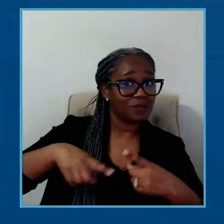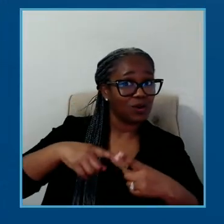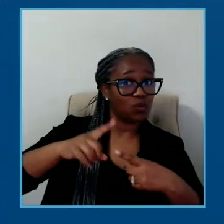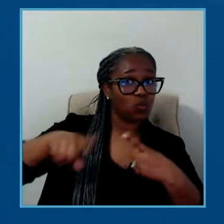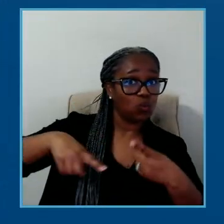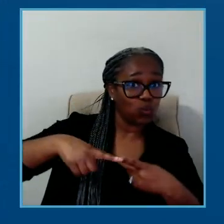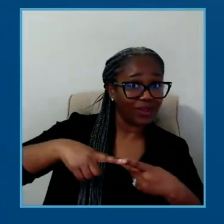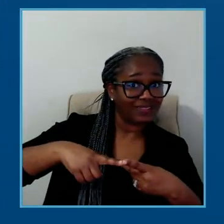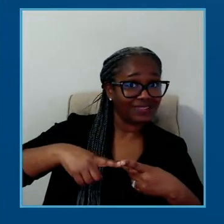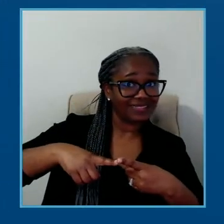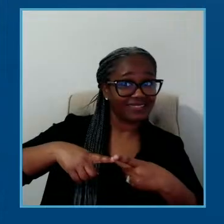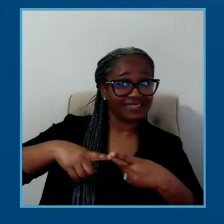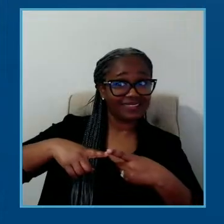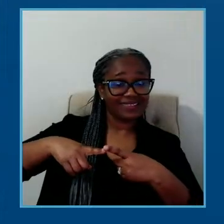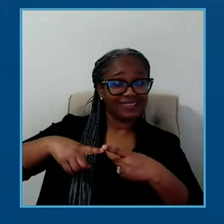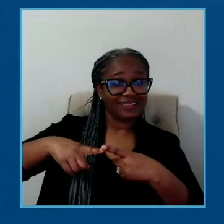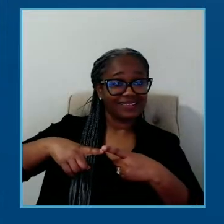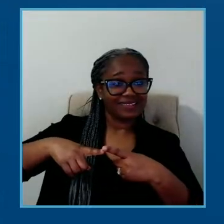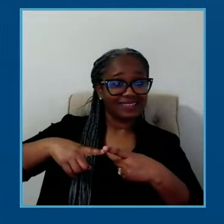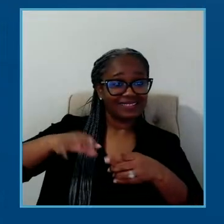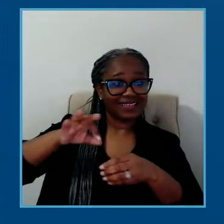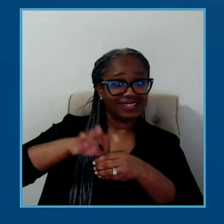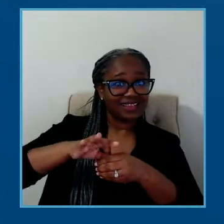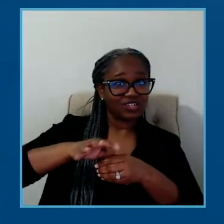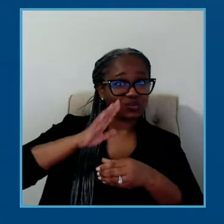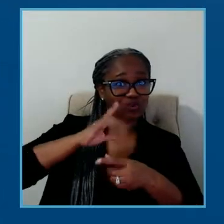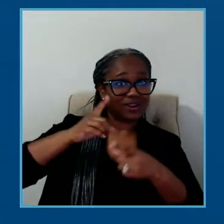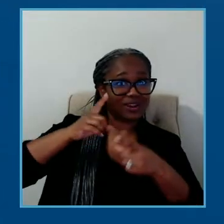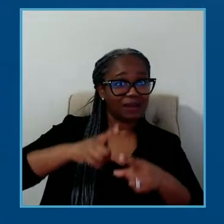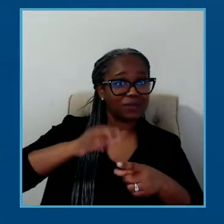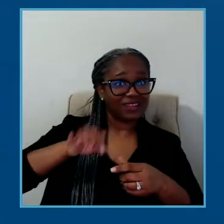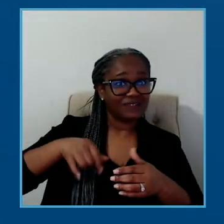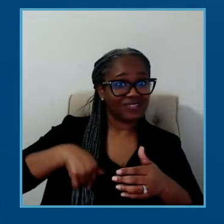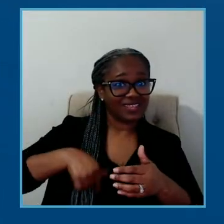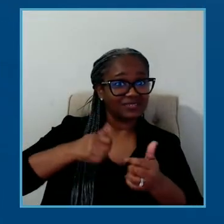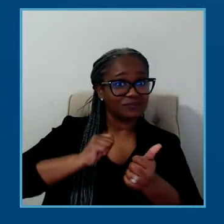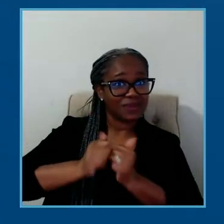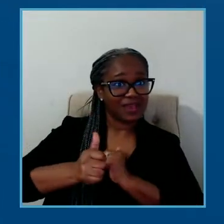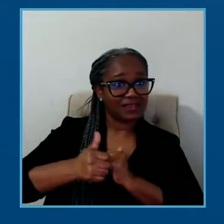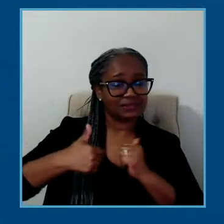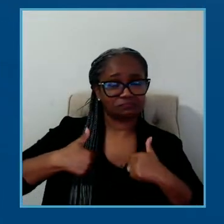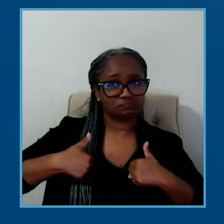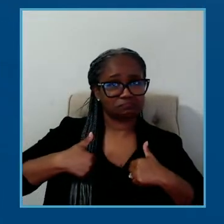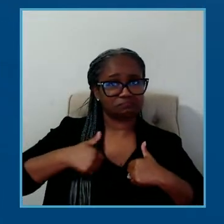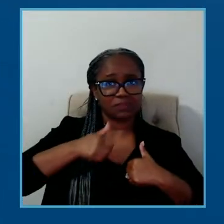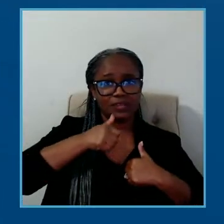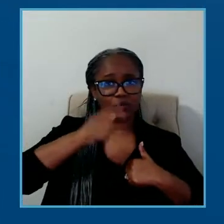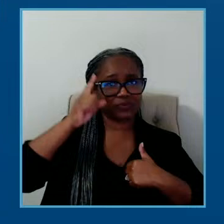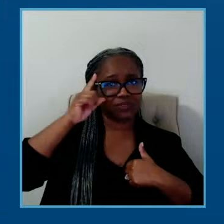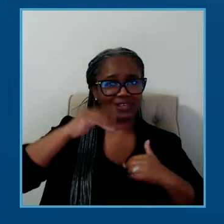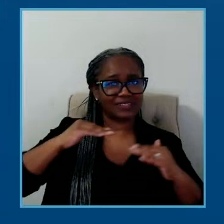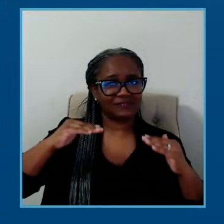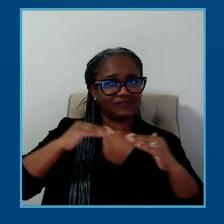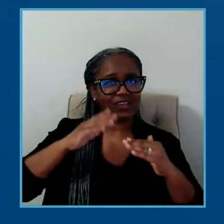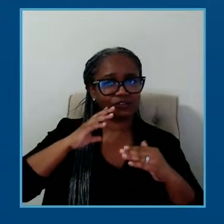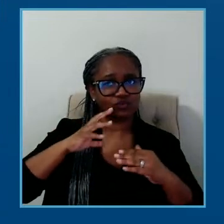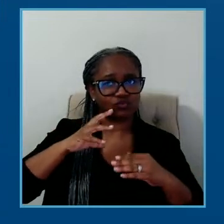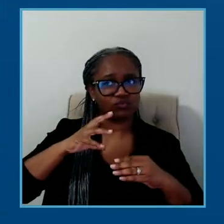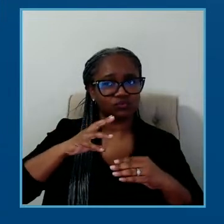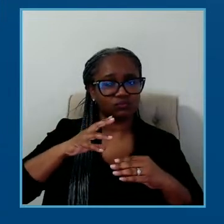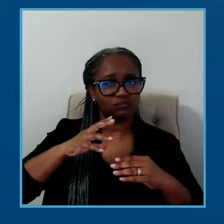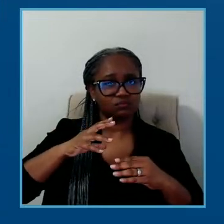this resolution was to pass. I don't think it's fair to stick Helen in the middle of a decision that's already been made. We